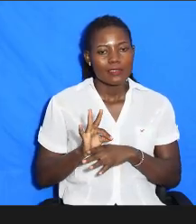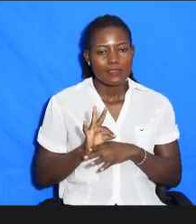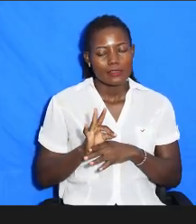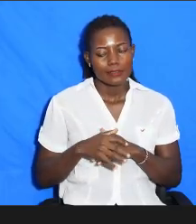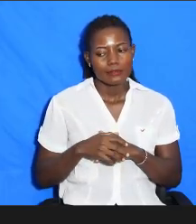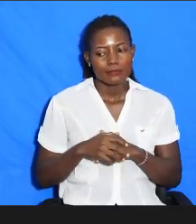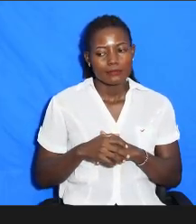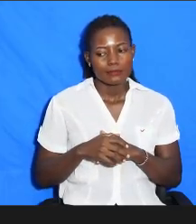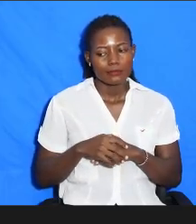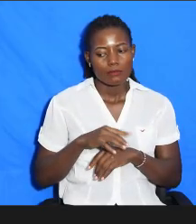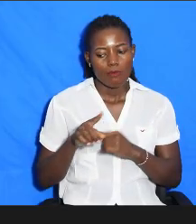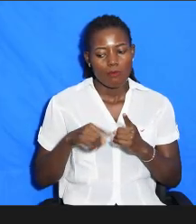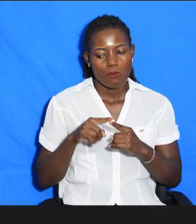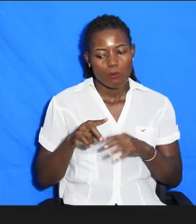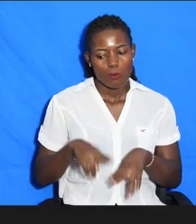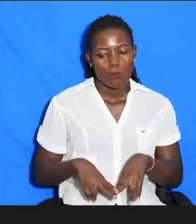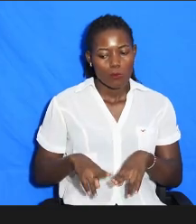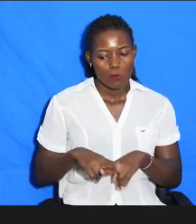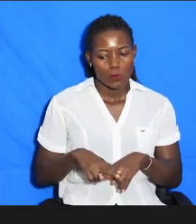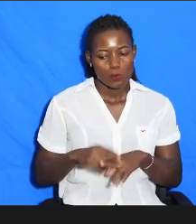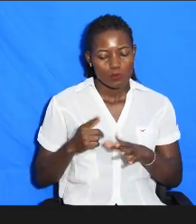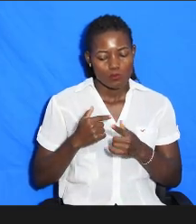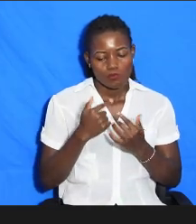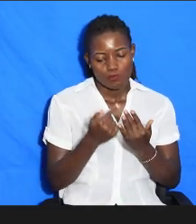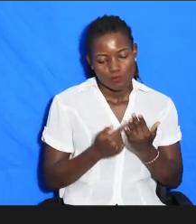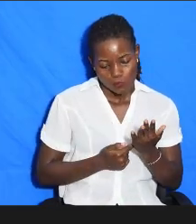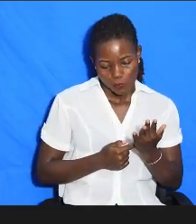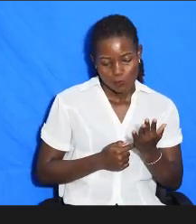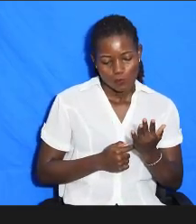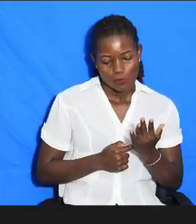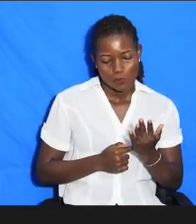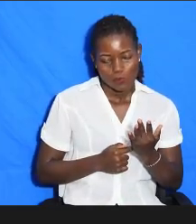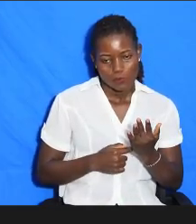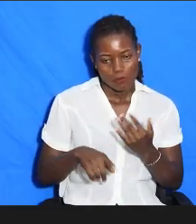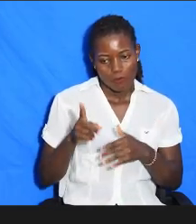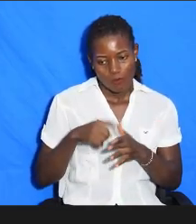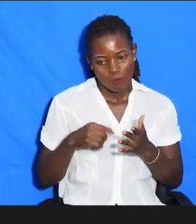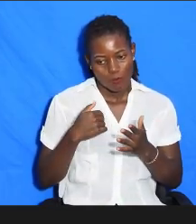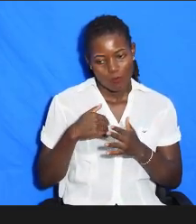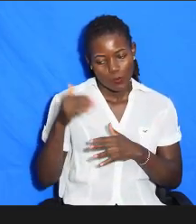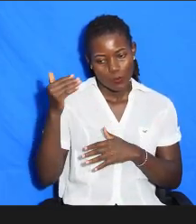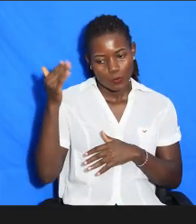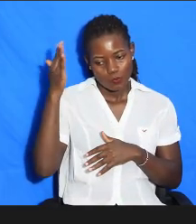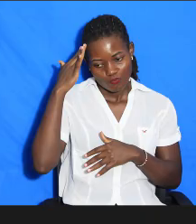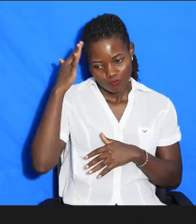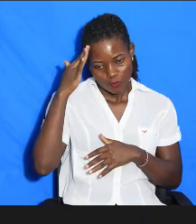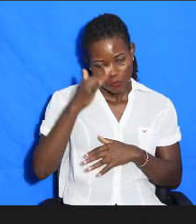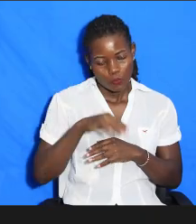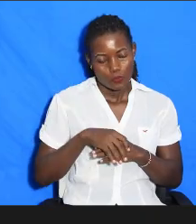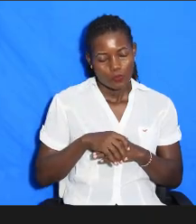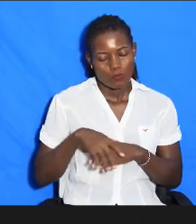so when we sat down and had a talk, so at least what I had in mind of what